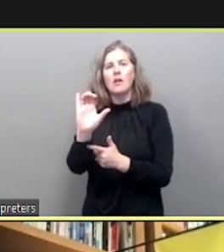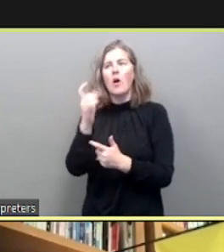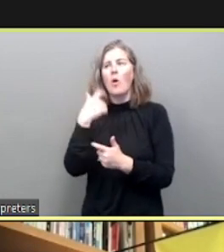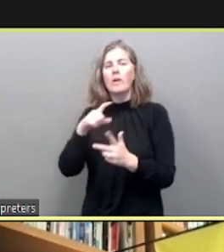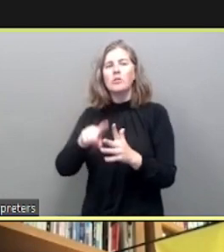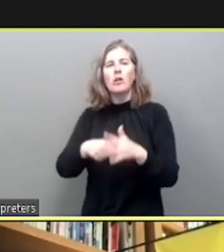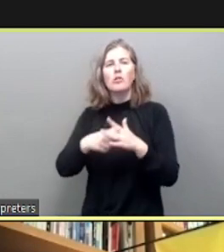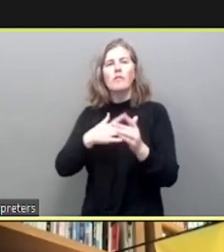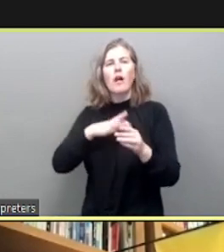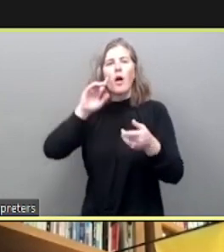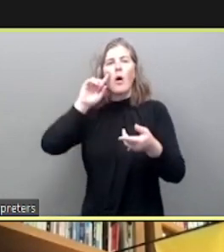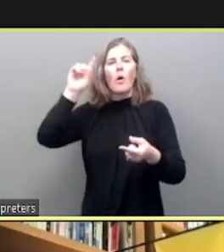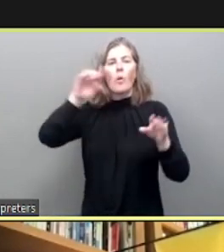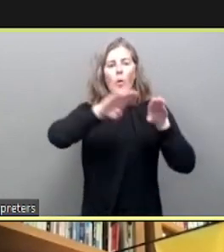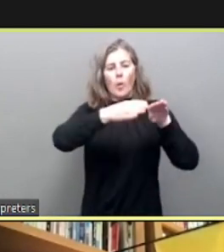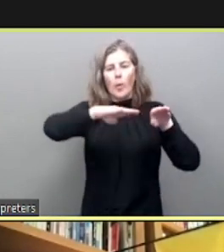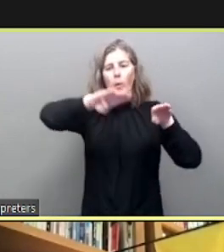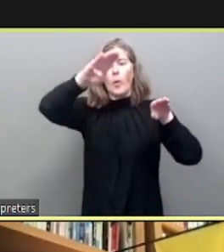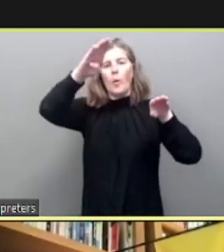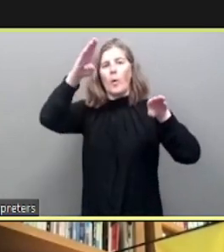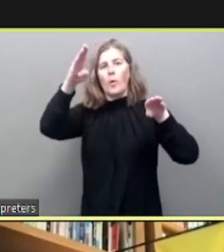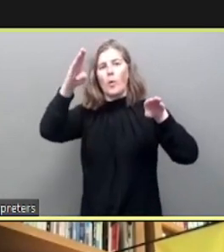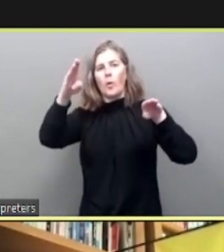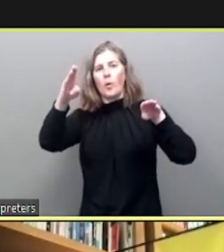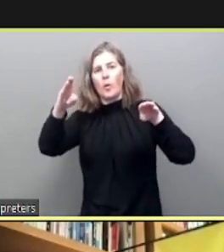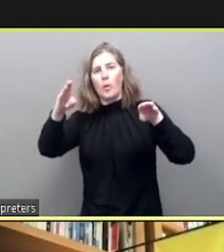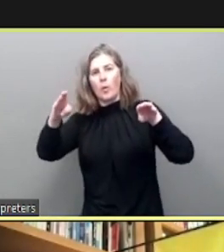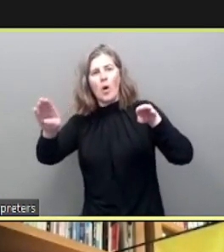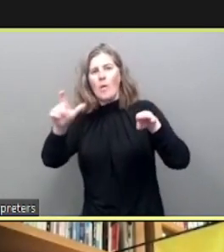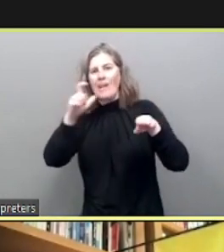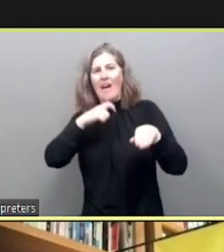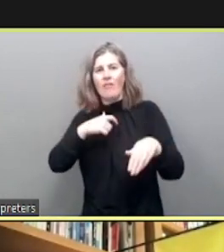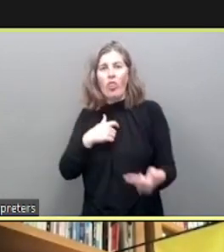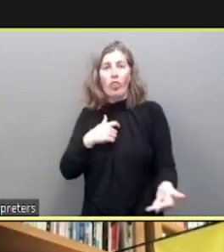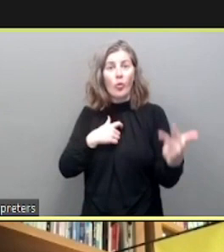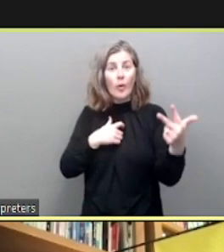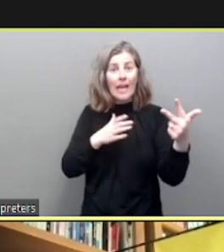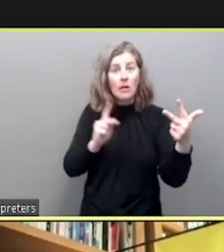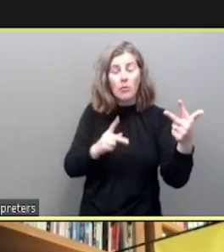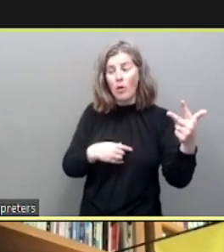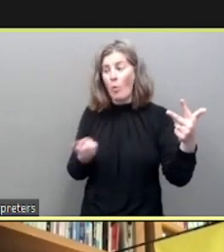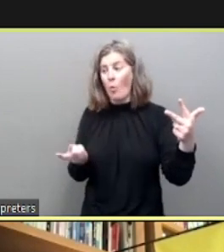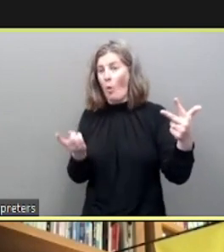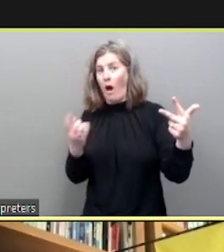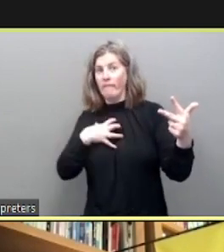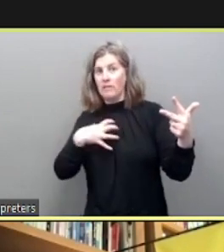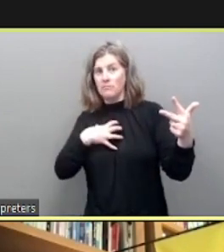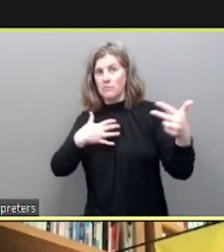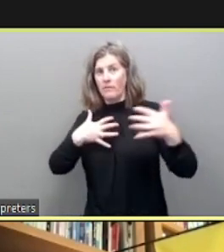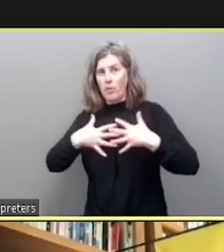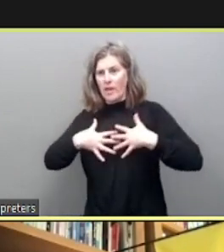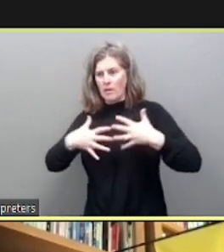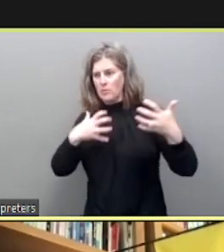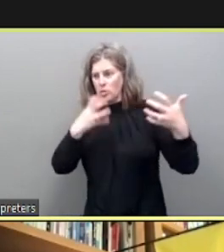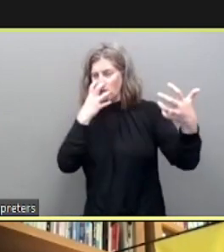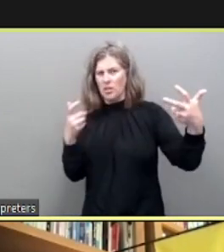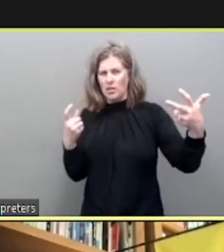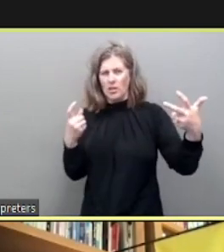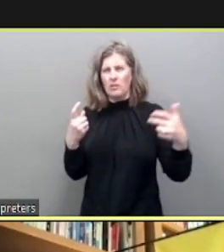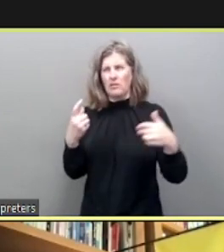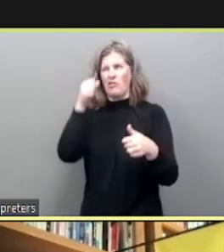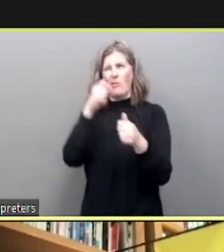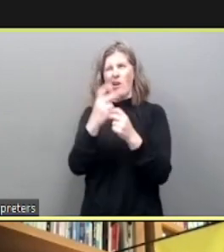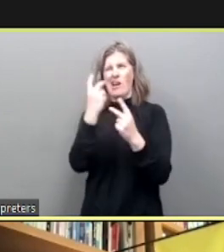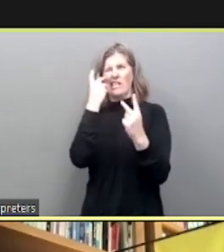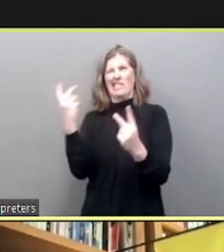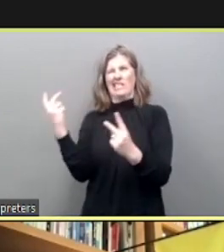didn't have to decide, we didn't have 3 people and only 1 ventilator. There was a particularly long night where it looked like we